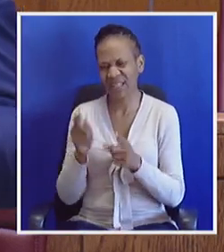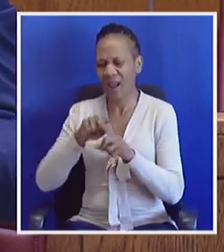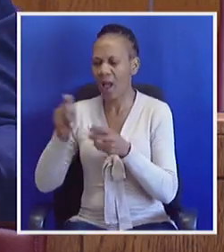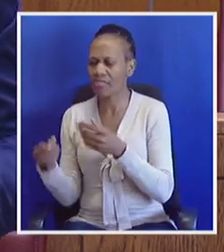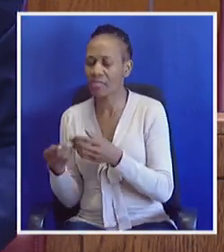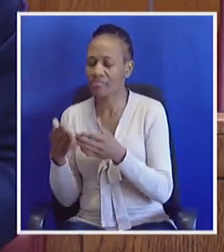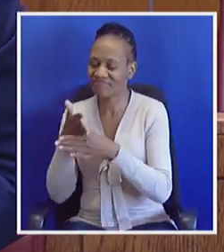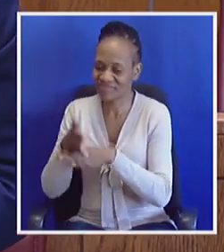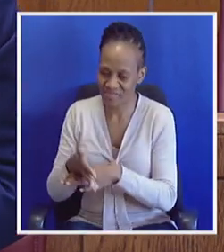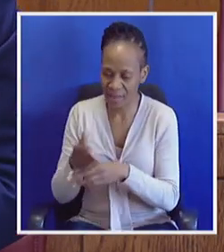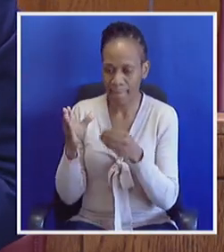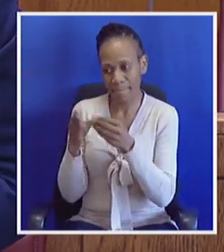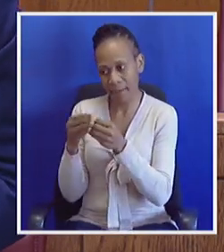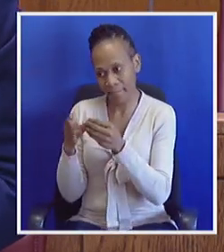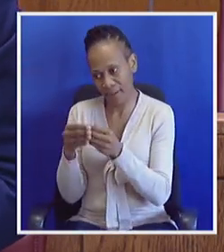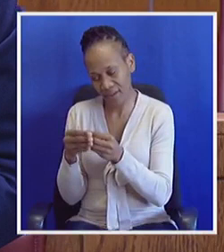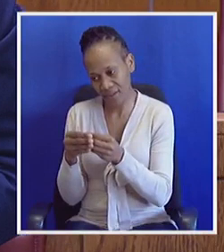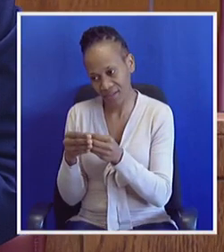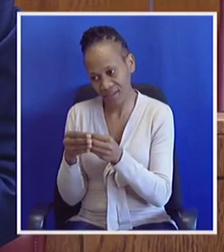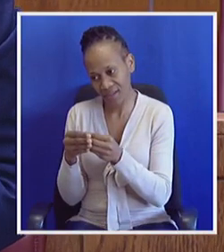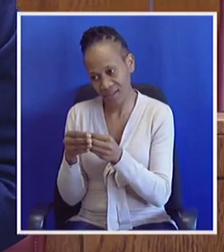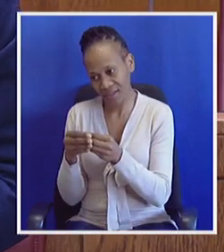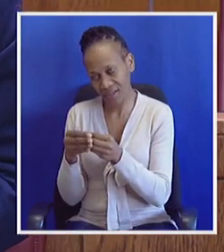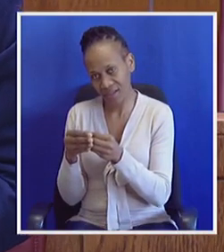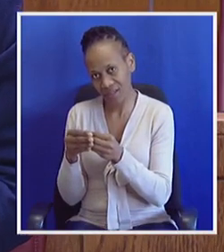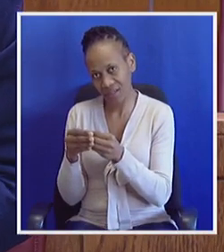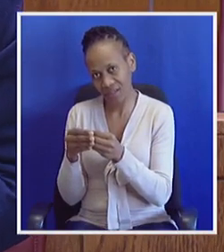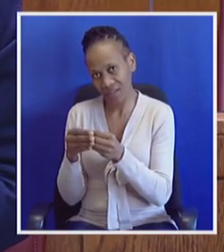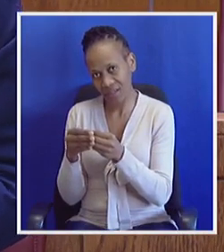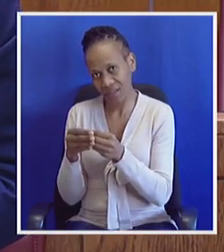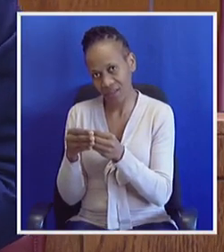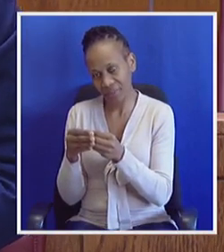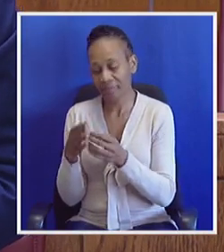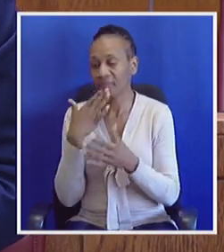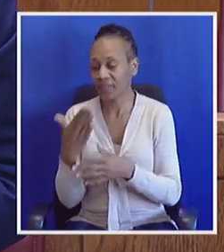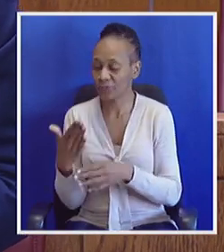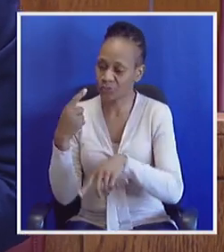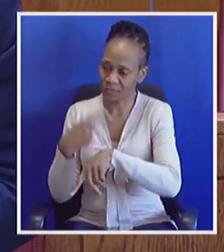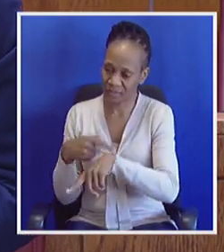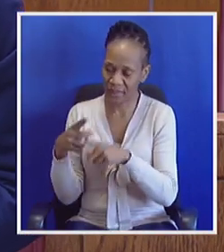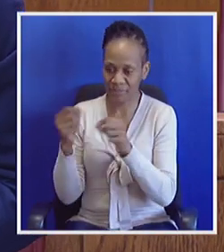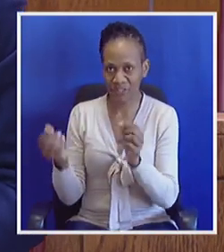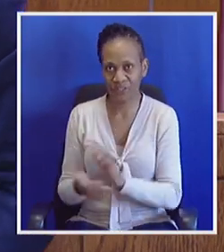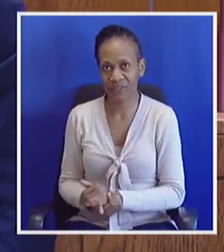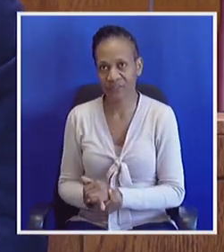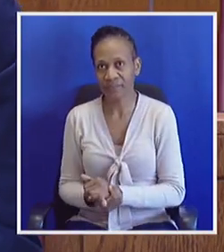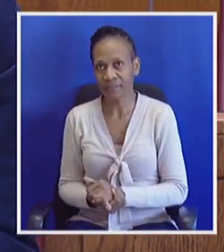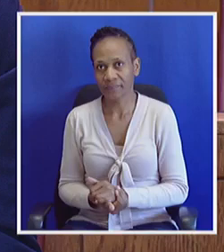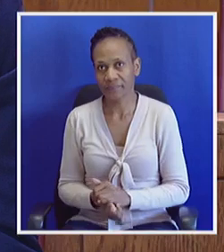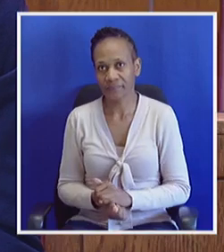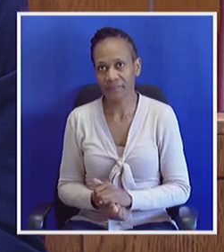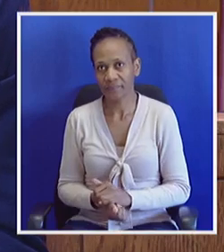that I'm raising them, will you follow these allegations and give us a report with the findings thereof? Thank you, and recommendations, sir. Your time has expired. To ensure that this matter